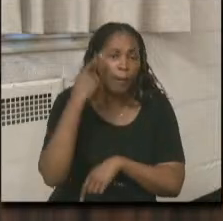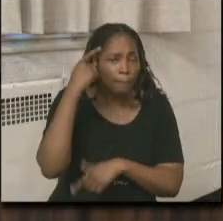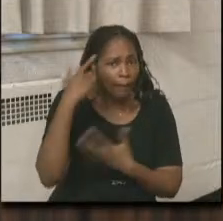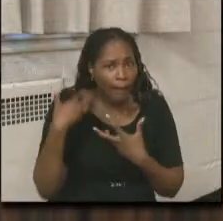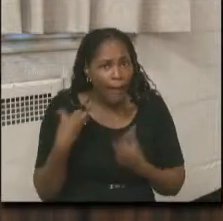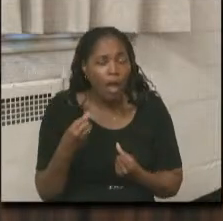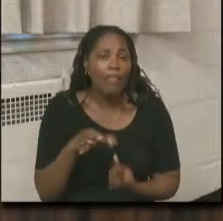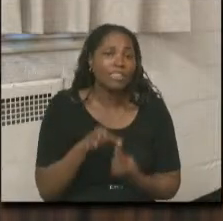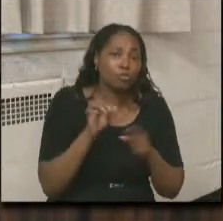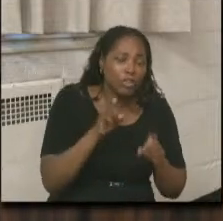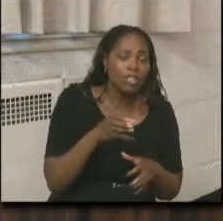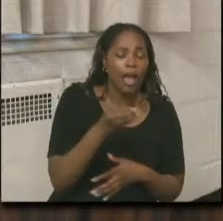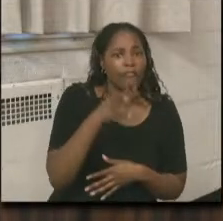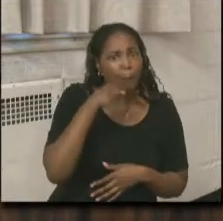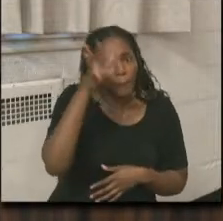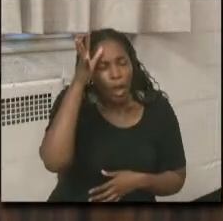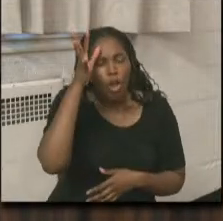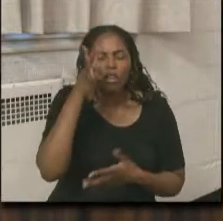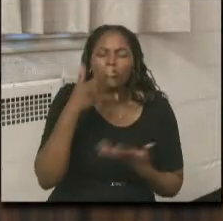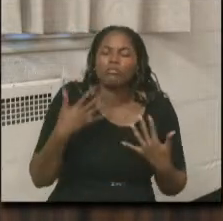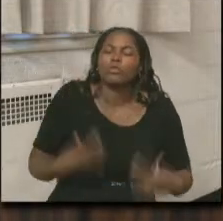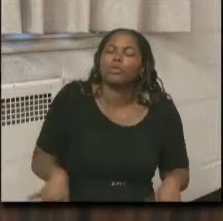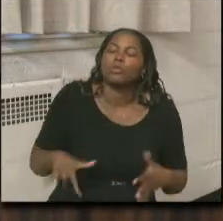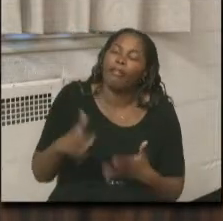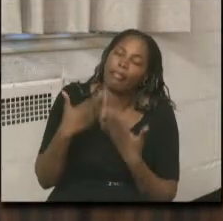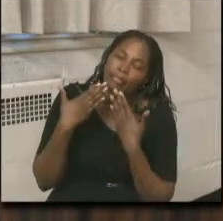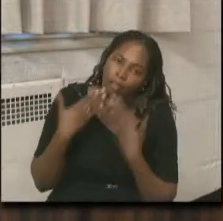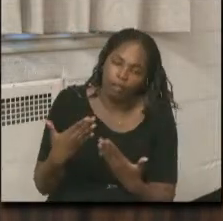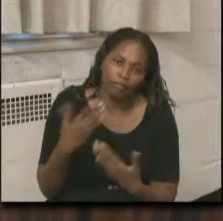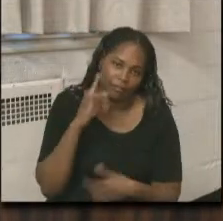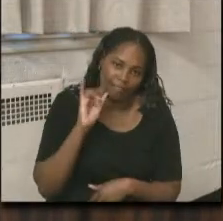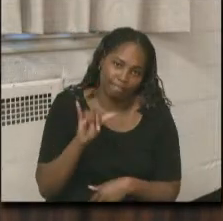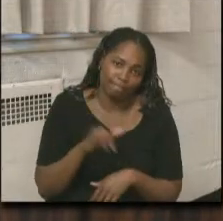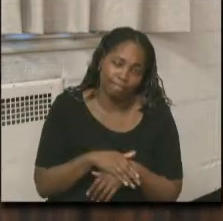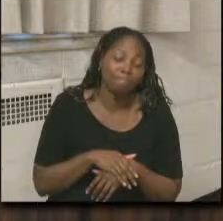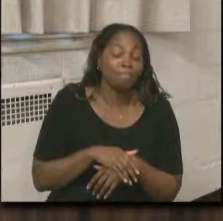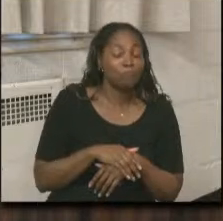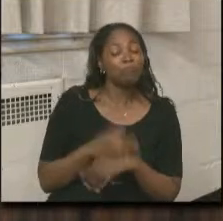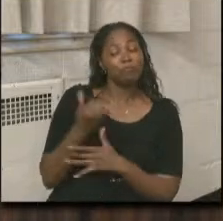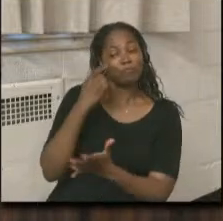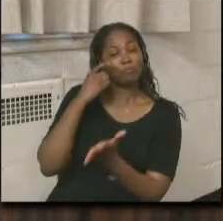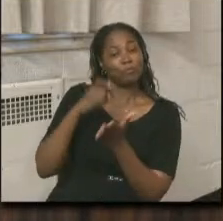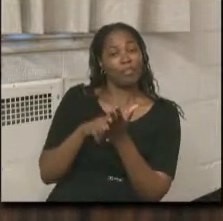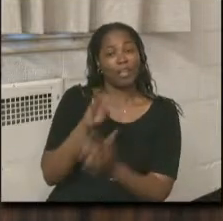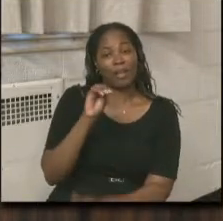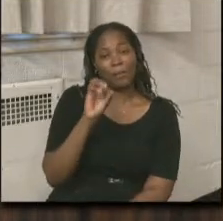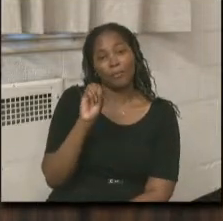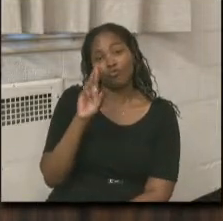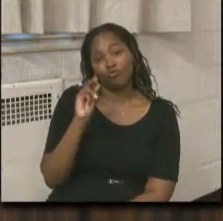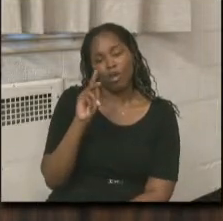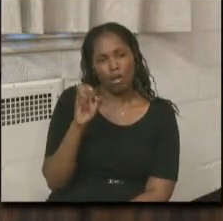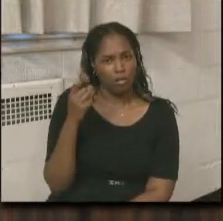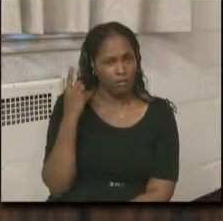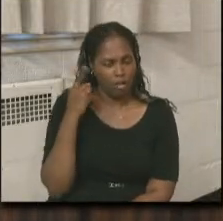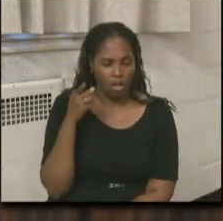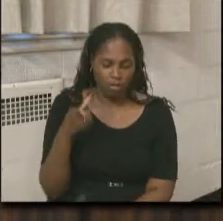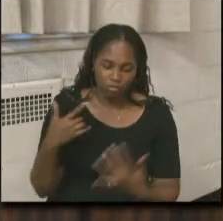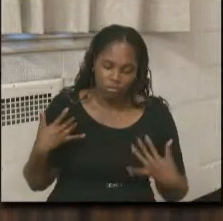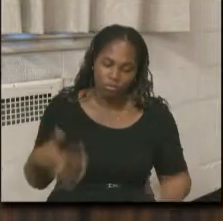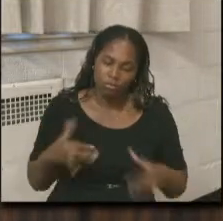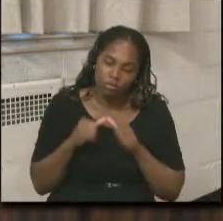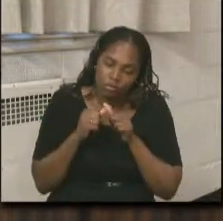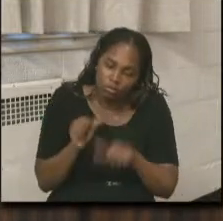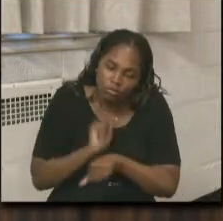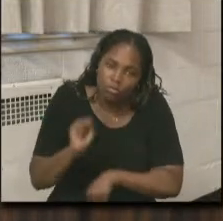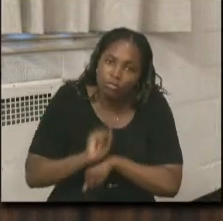and the parental space. So for that, I want to say thank you. Ms. Rout is being recognized tonight for her tireless efforts and